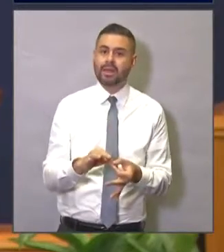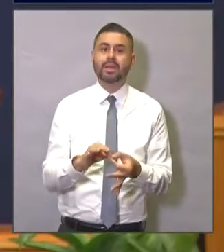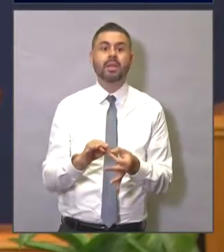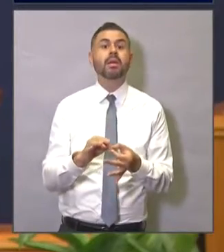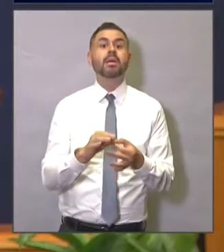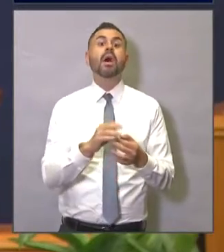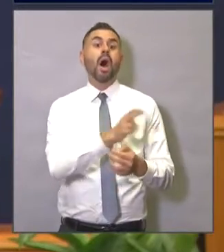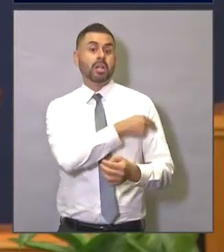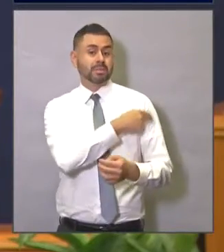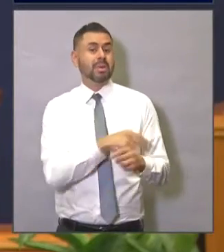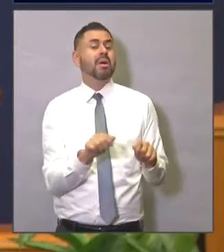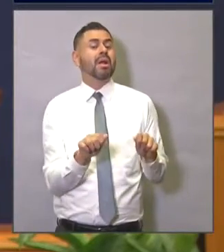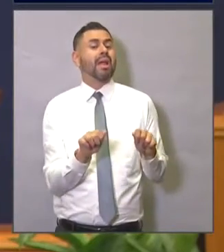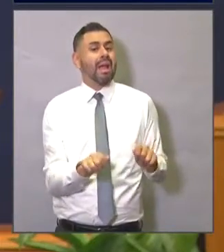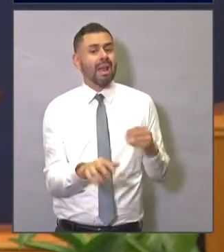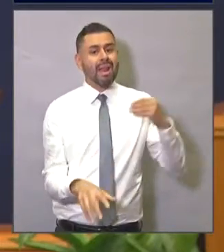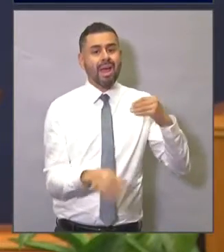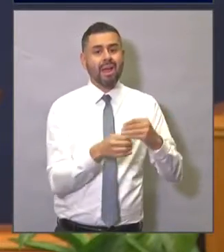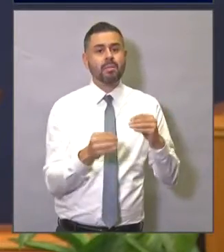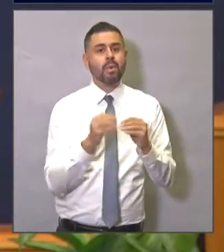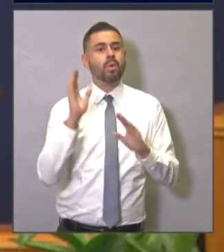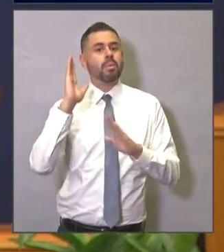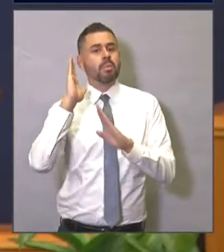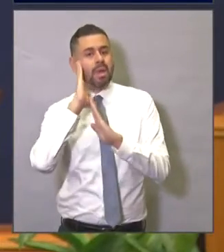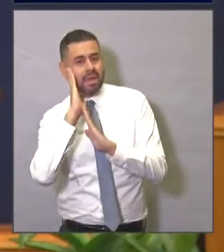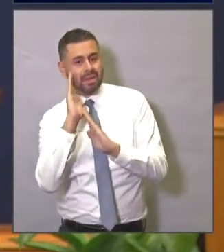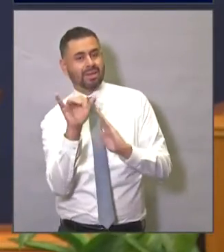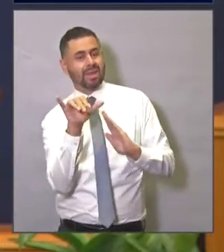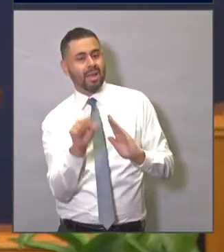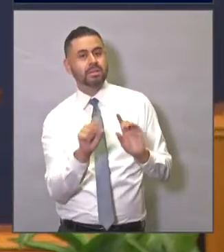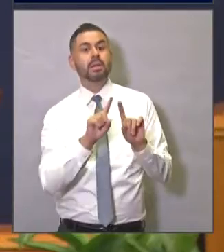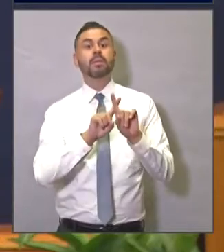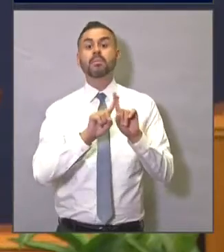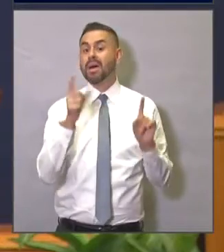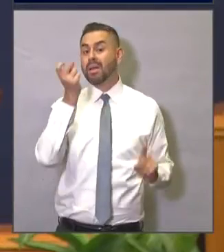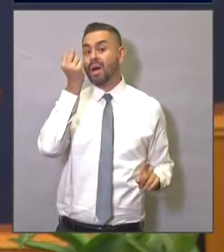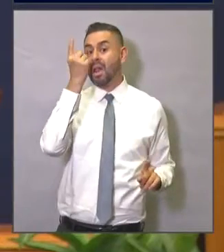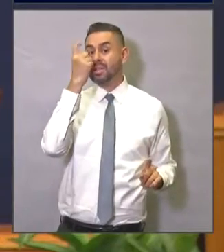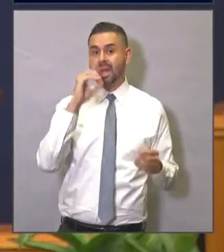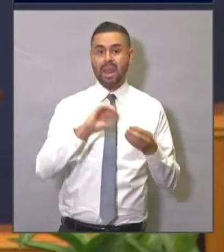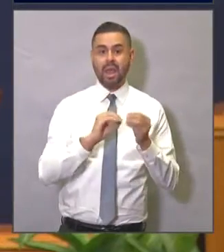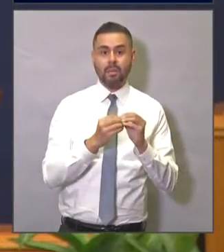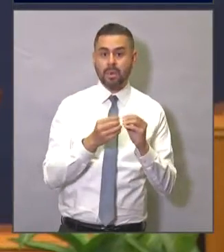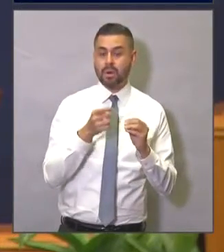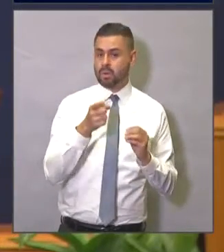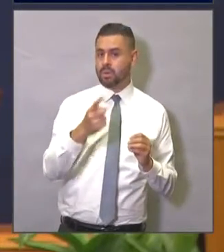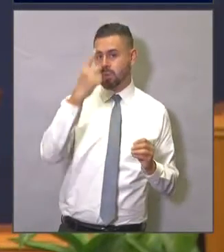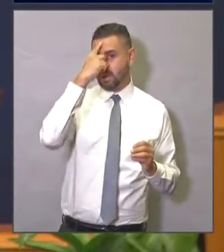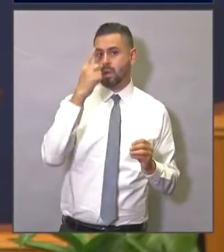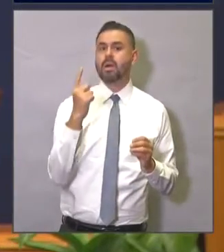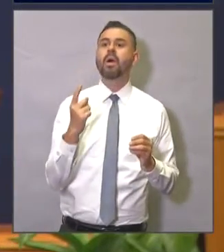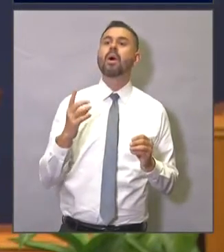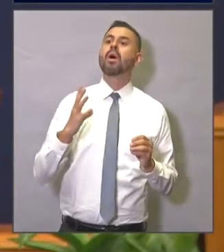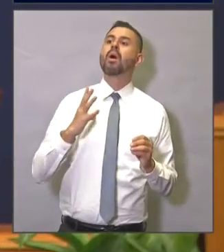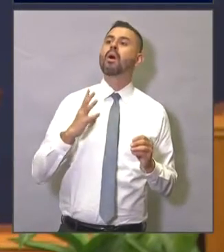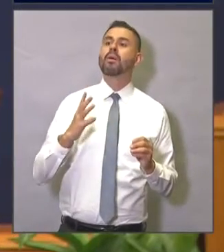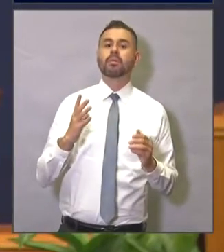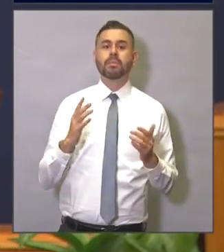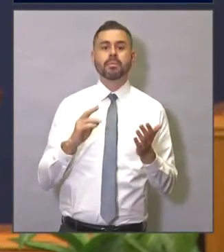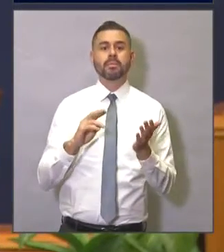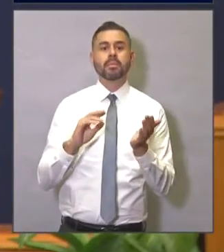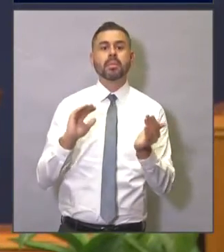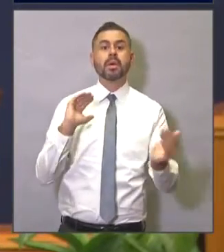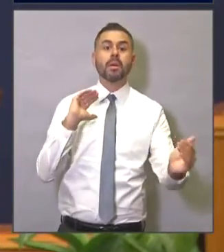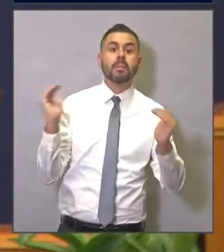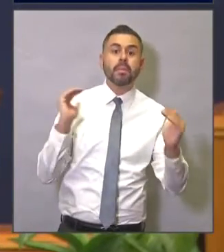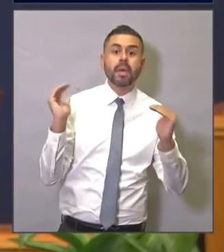add capacity in the coming days. As such, these capacity numbers should not be compared with other measures of capacity